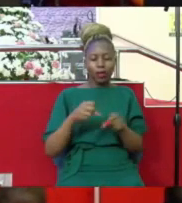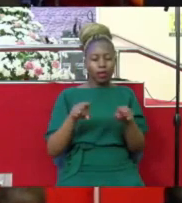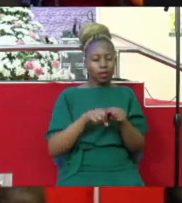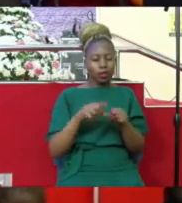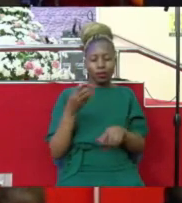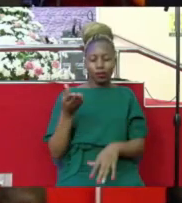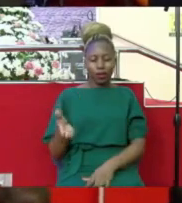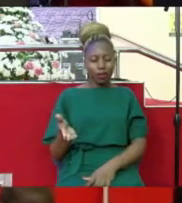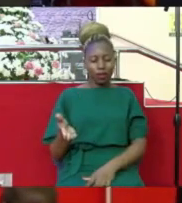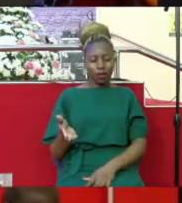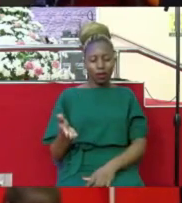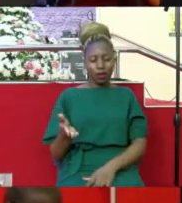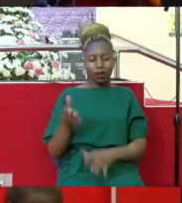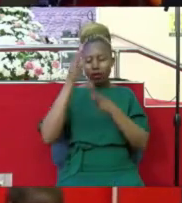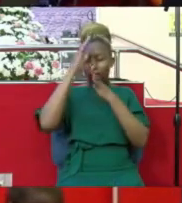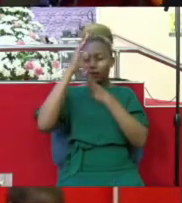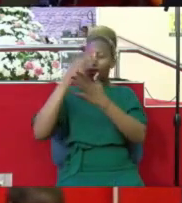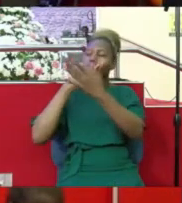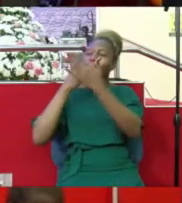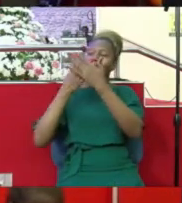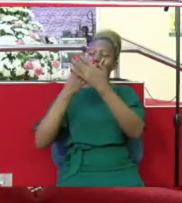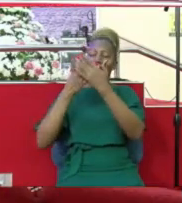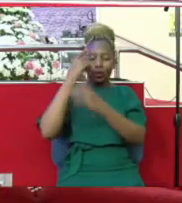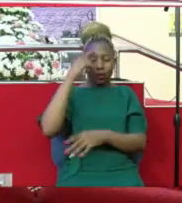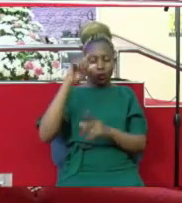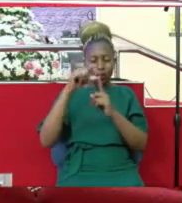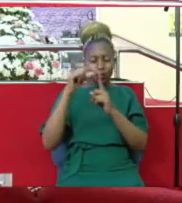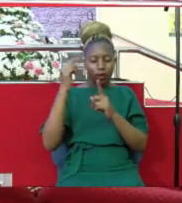wakati huo. Father, thank you for your word.